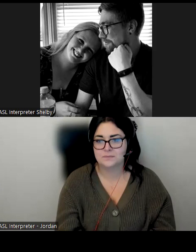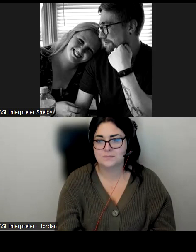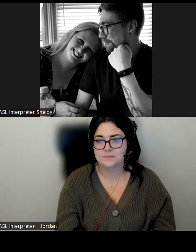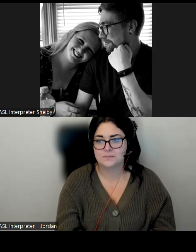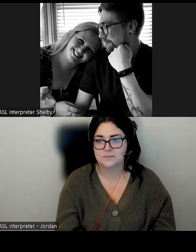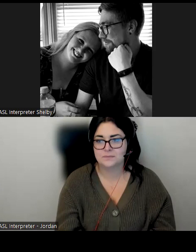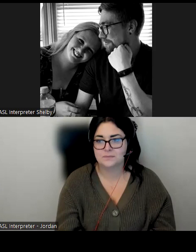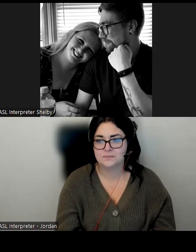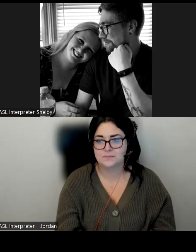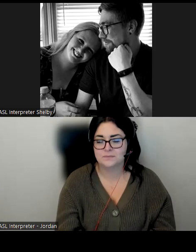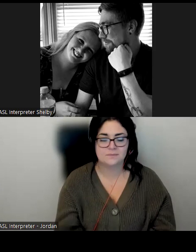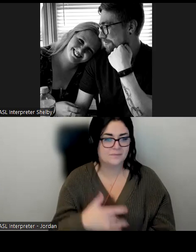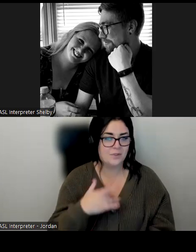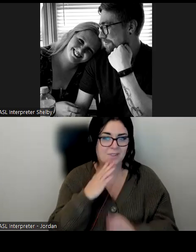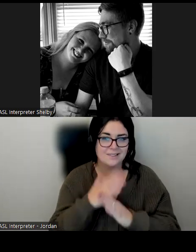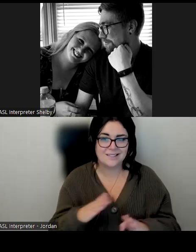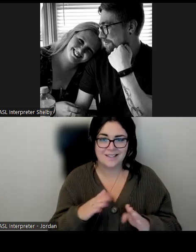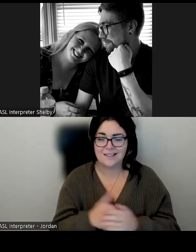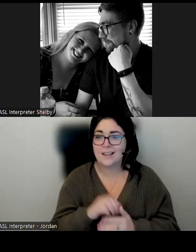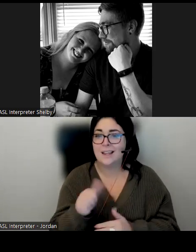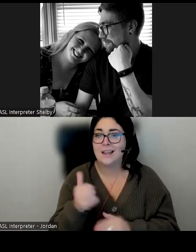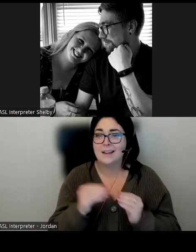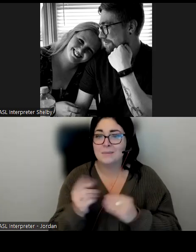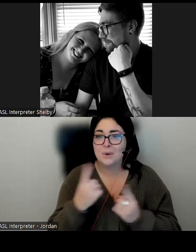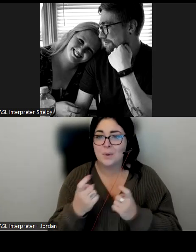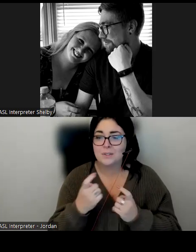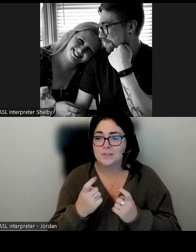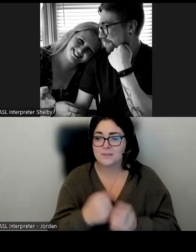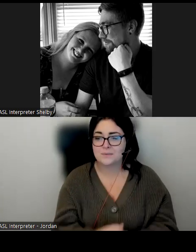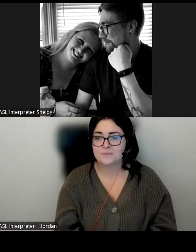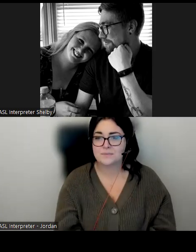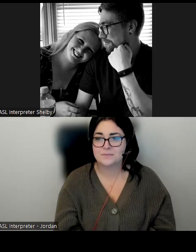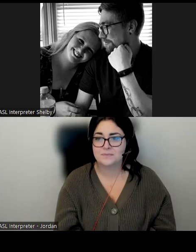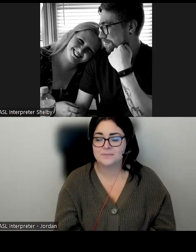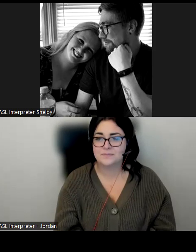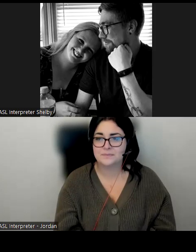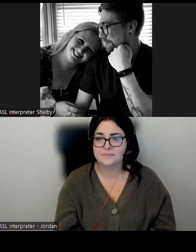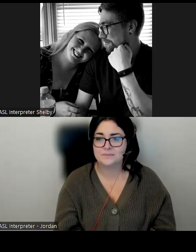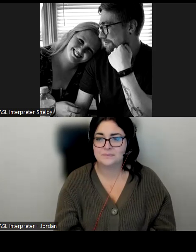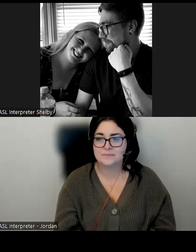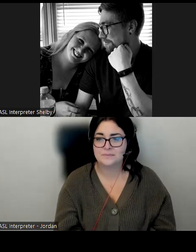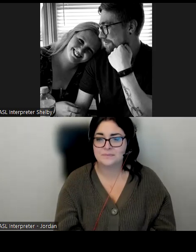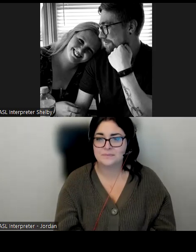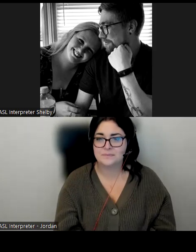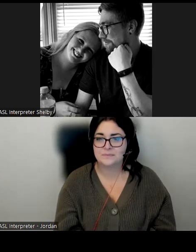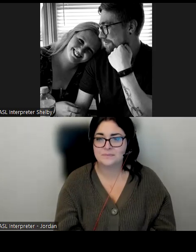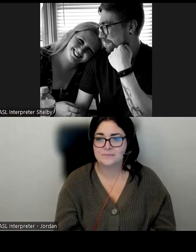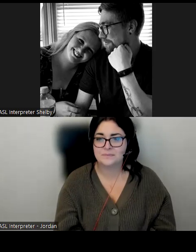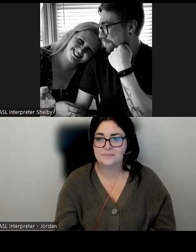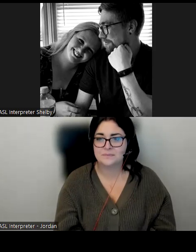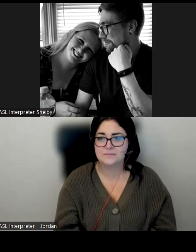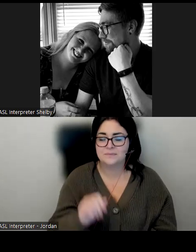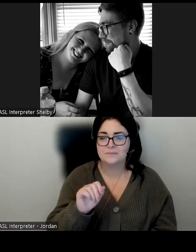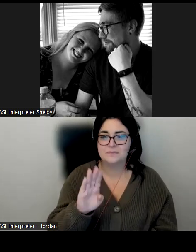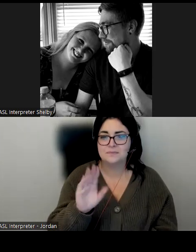Okay, everybody seems to be a little bit silent. Anybody else have any other questions that they would like to ask our guest speakers? I'd like to